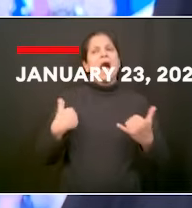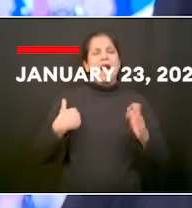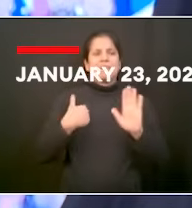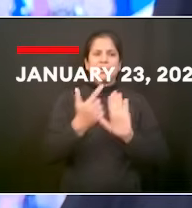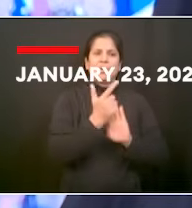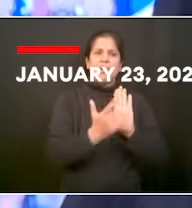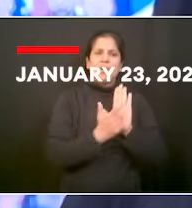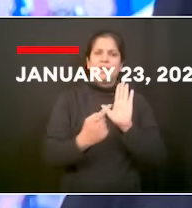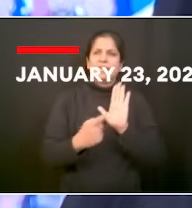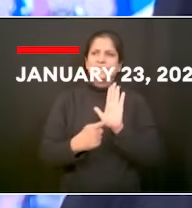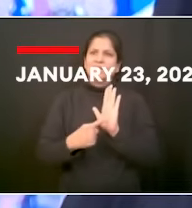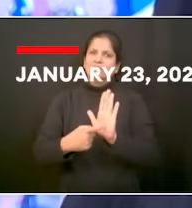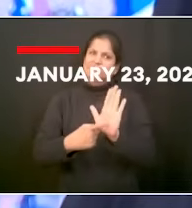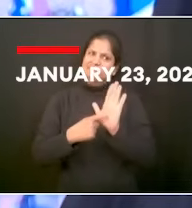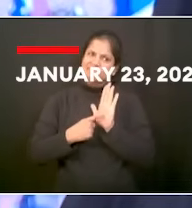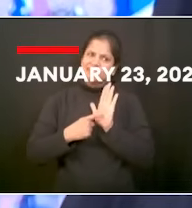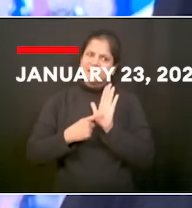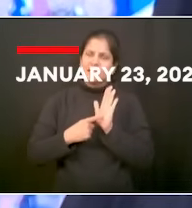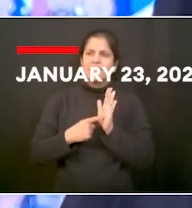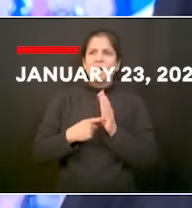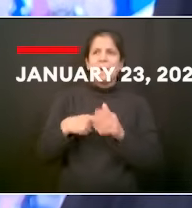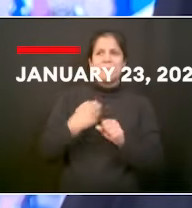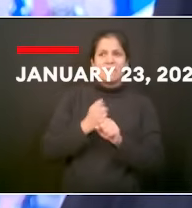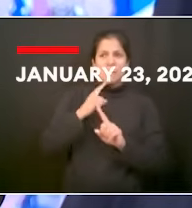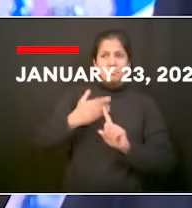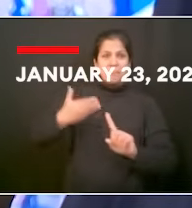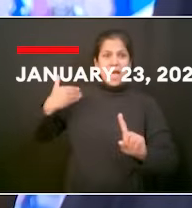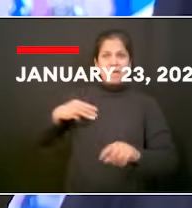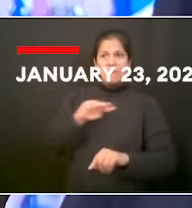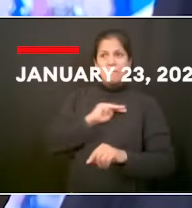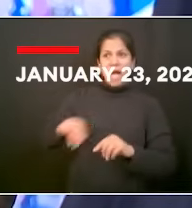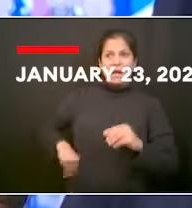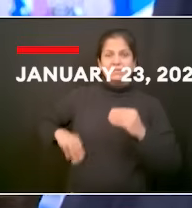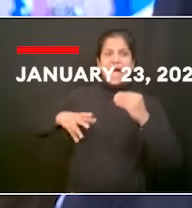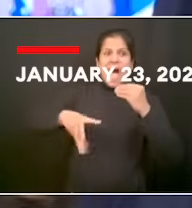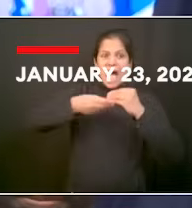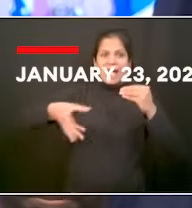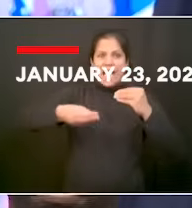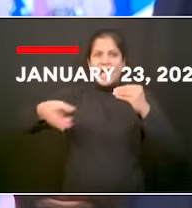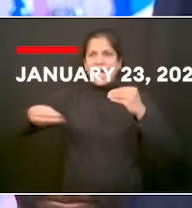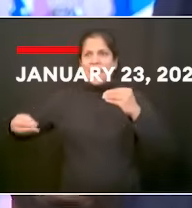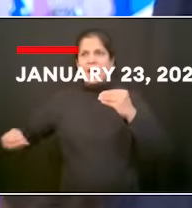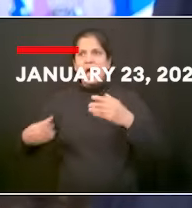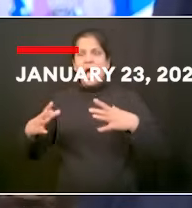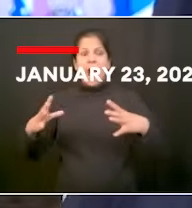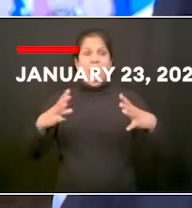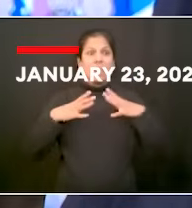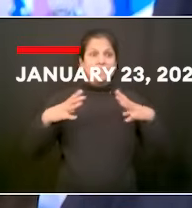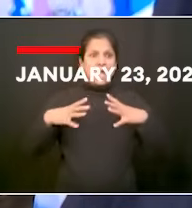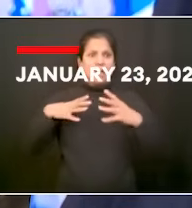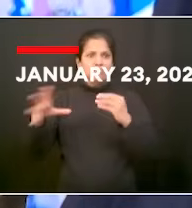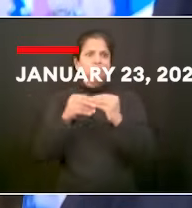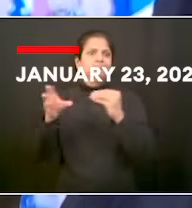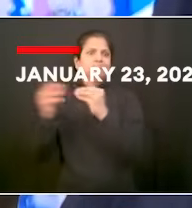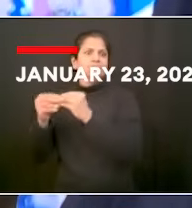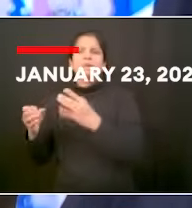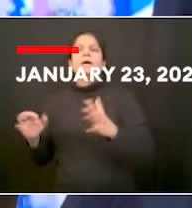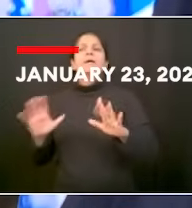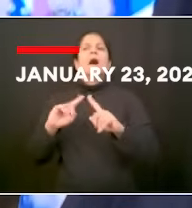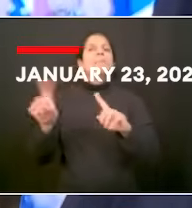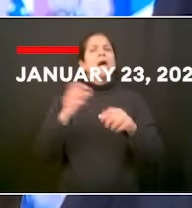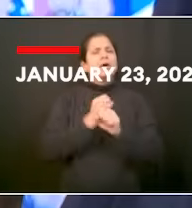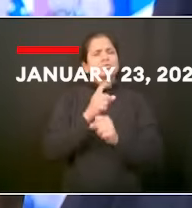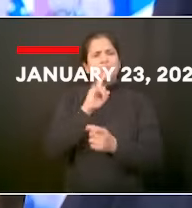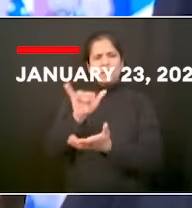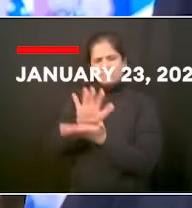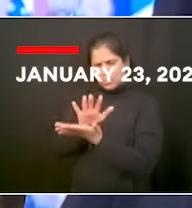additional holidays into the school calendar, it leaves our school calendar without any flexibility for the potential of a lack of an educational